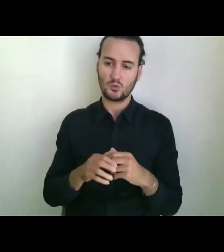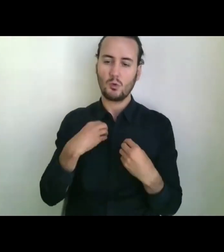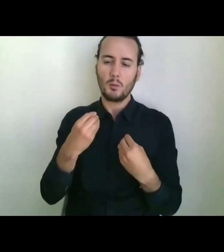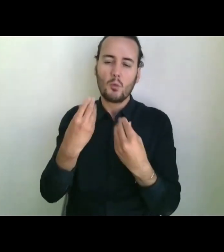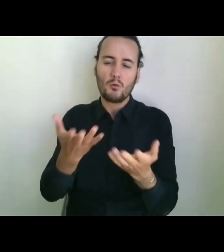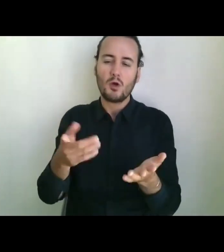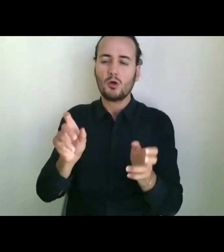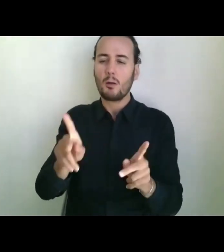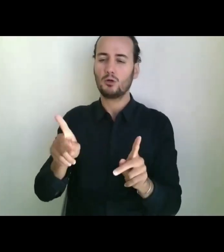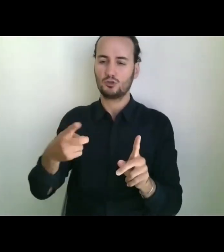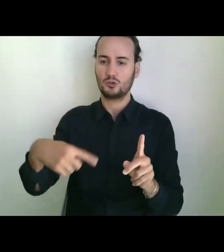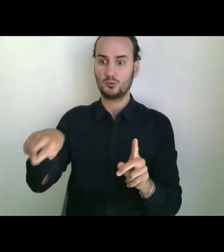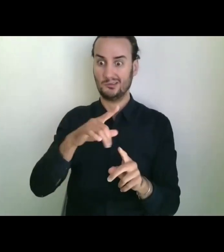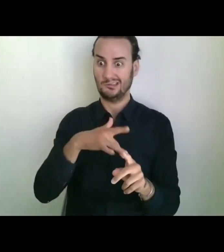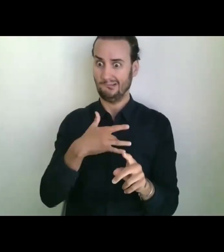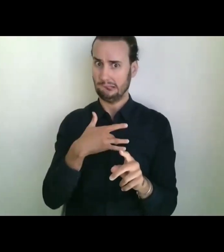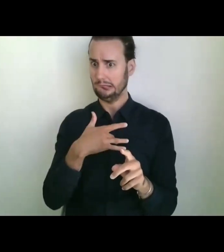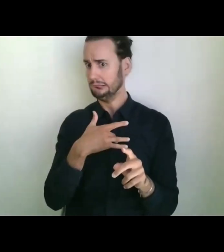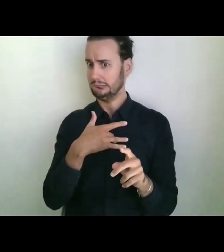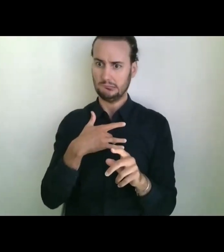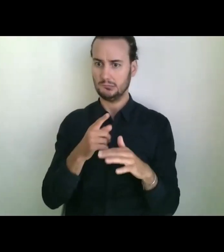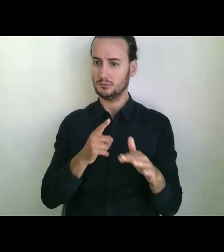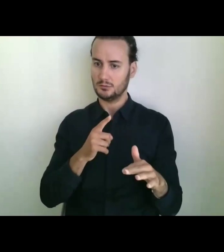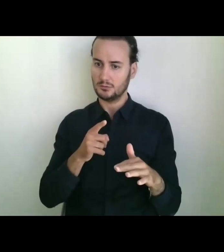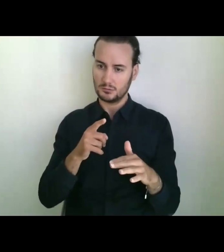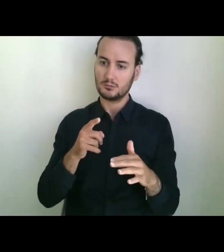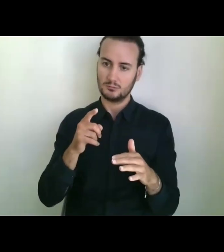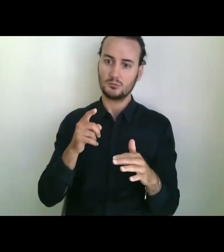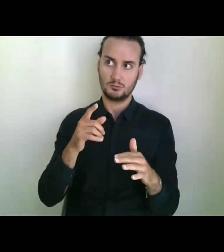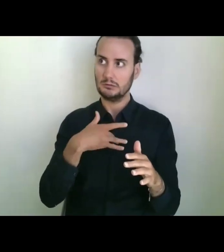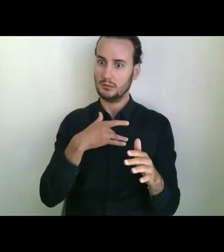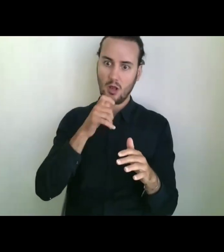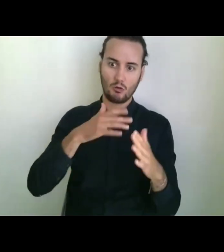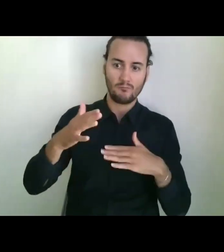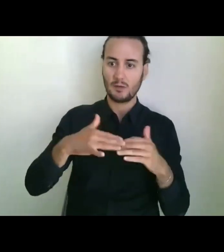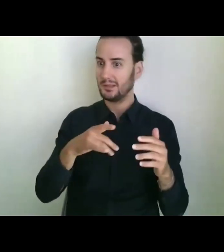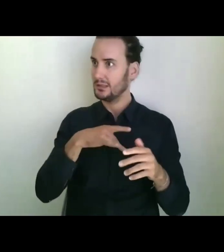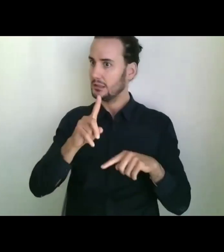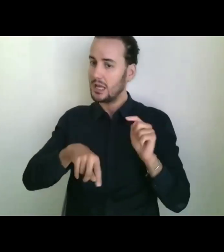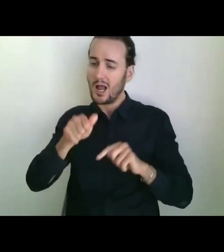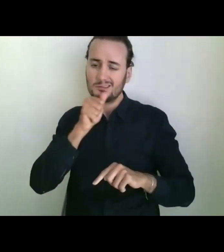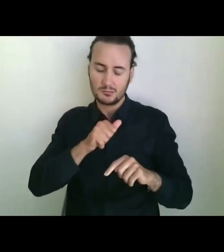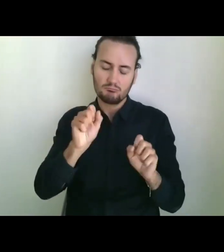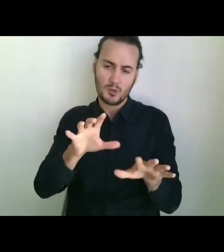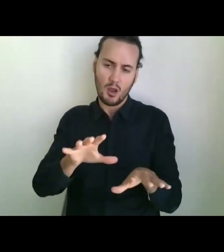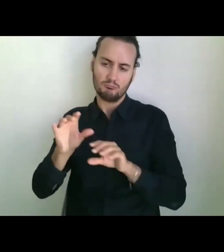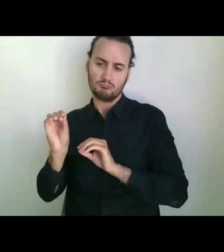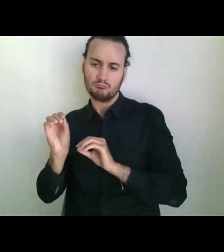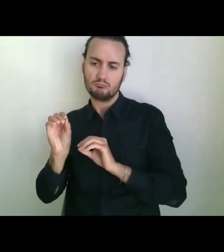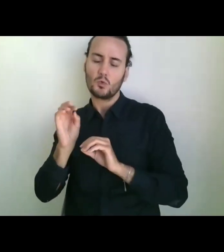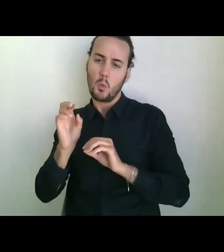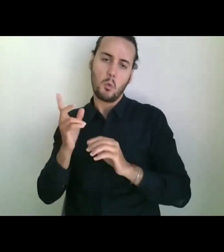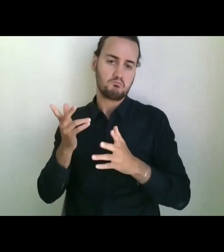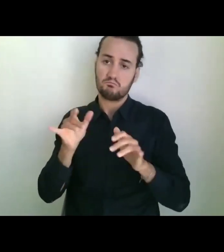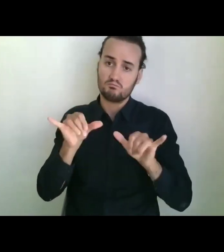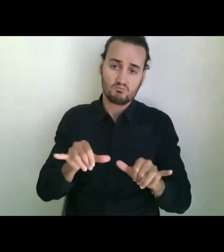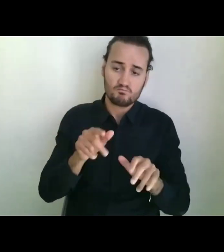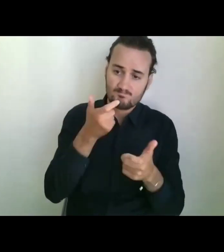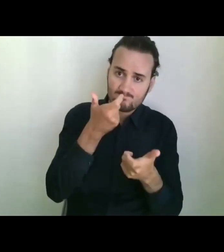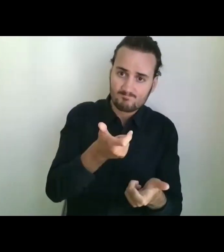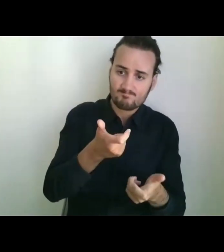away for the next 8 minutes if anyone does not have space to experience this poem. And I want to give folks